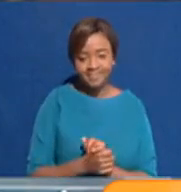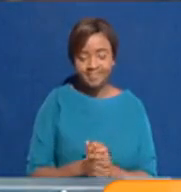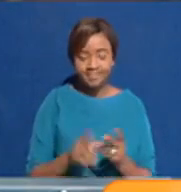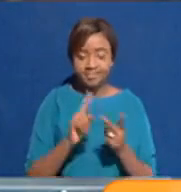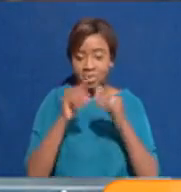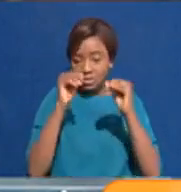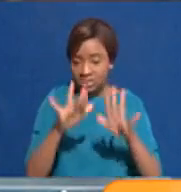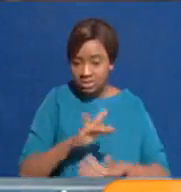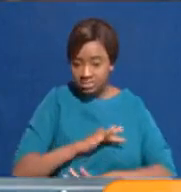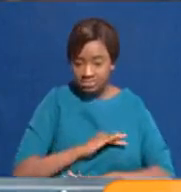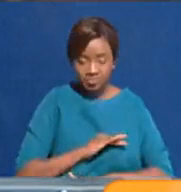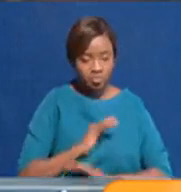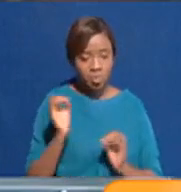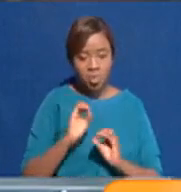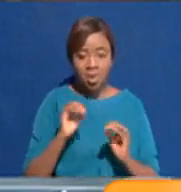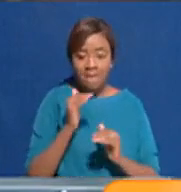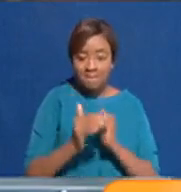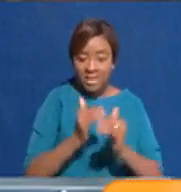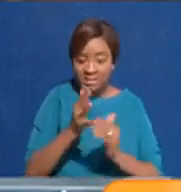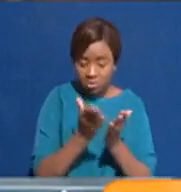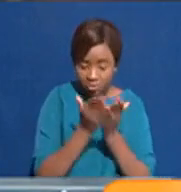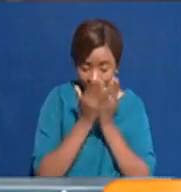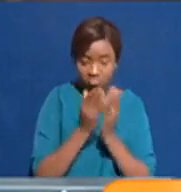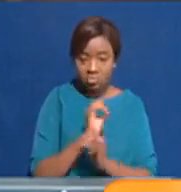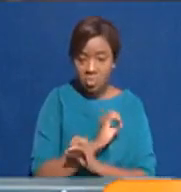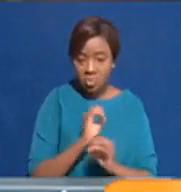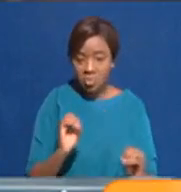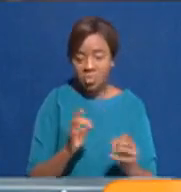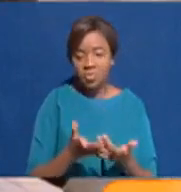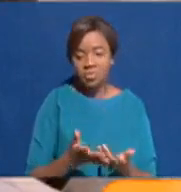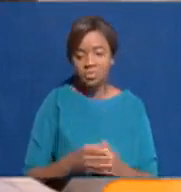enough teachers and learning materials. Emily Chabet reports.